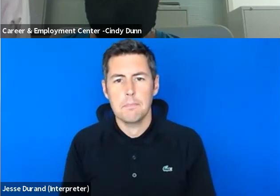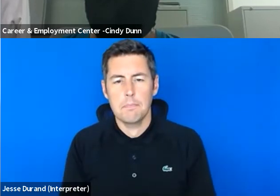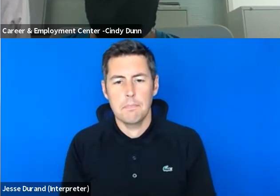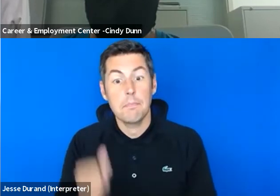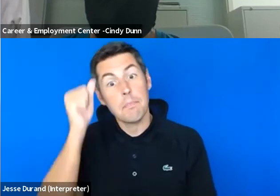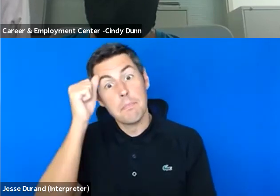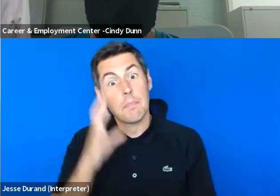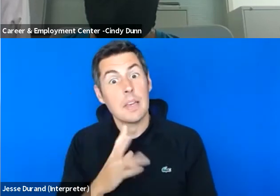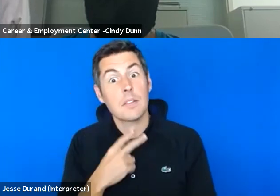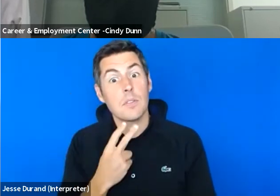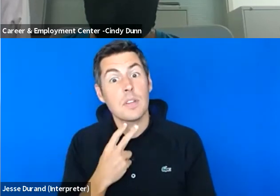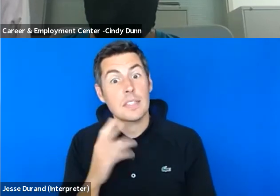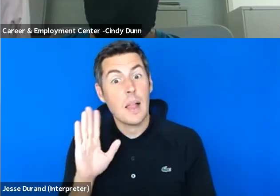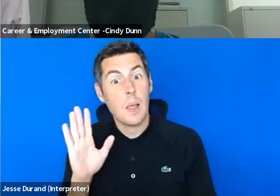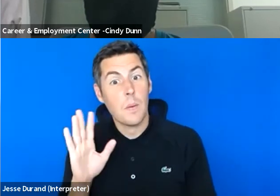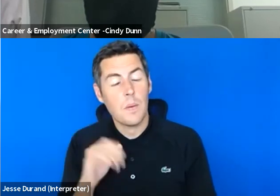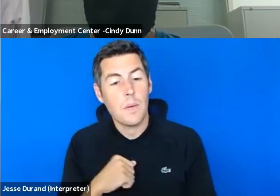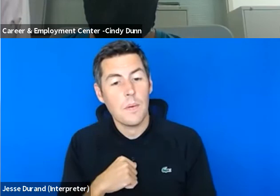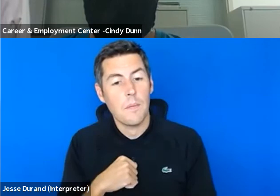Yes, Kirsten? go ahead.